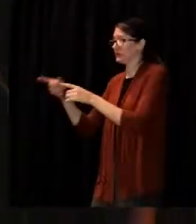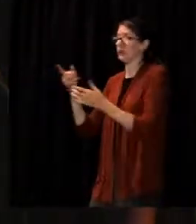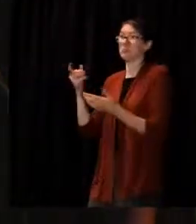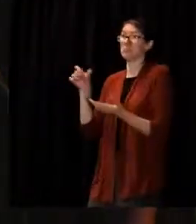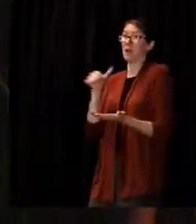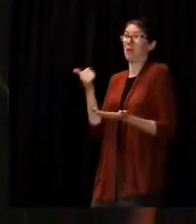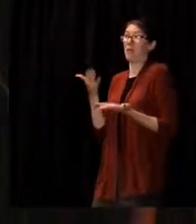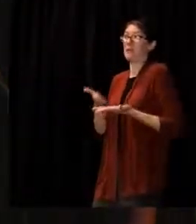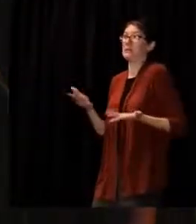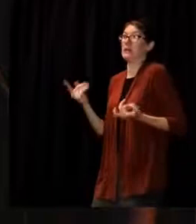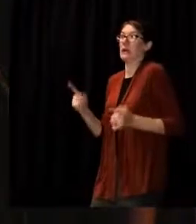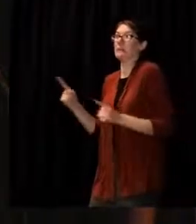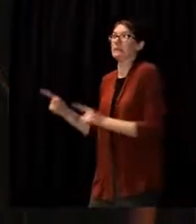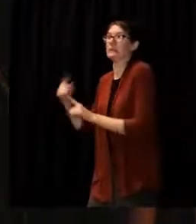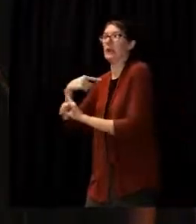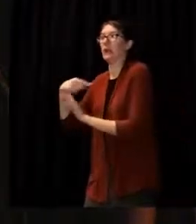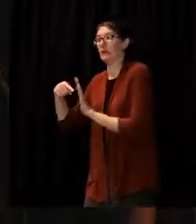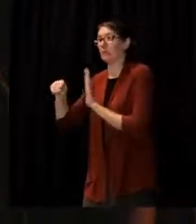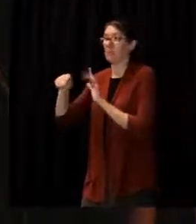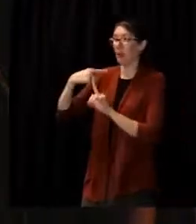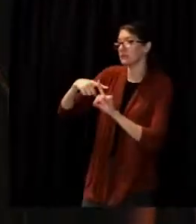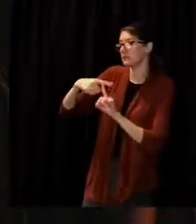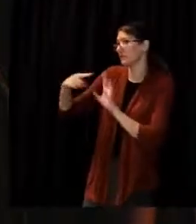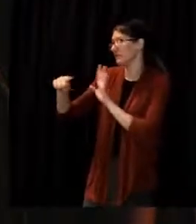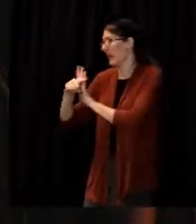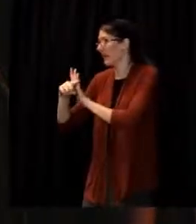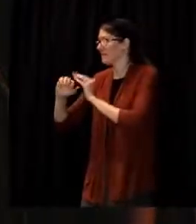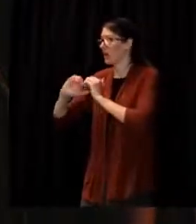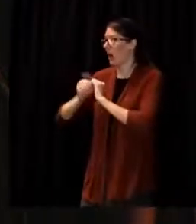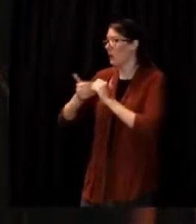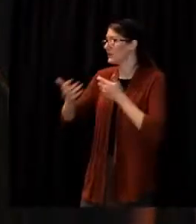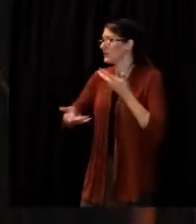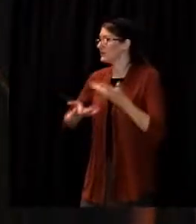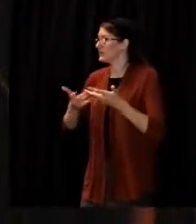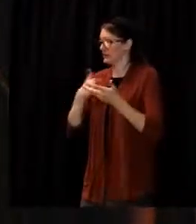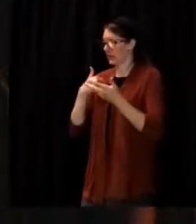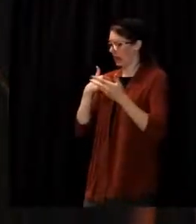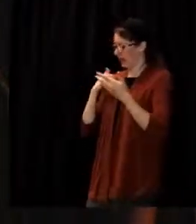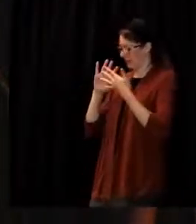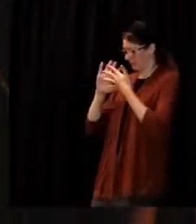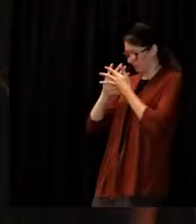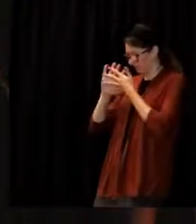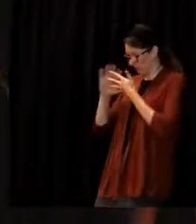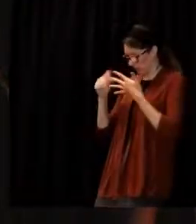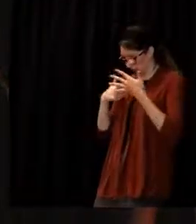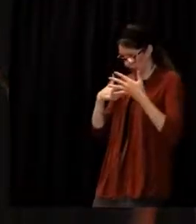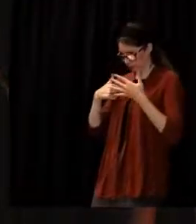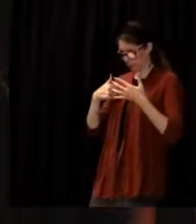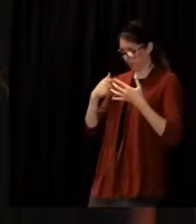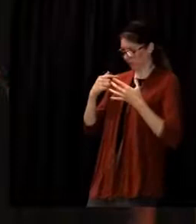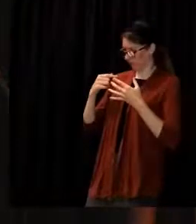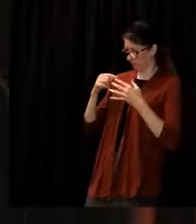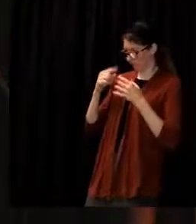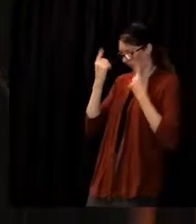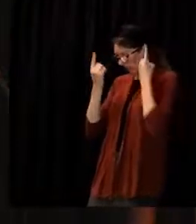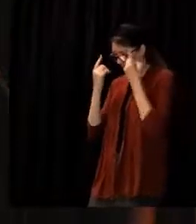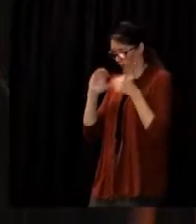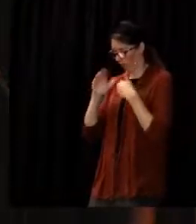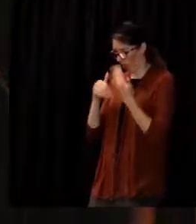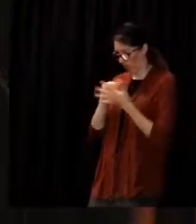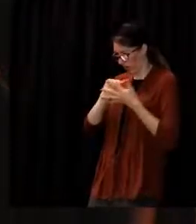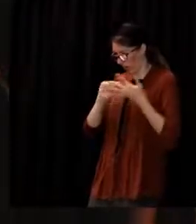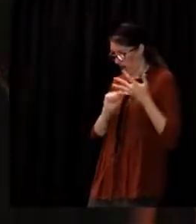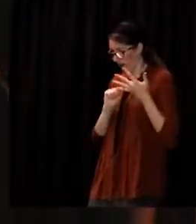come with this? And I'm the one checkpoint that all this kind of filters through, and it slows and shuts everything down. And by the way, I